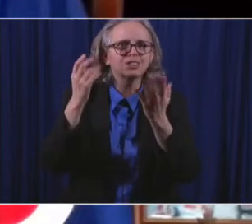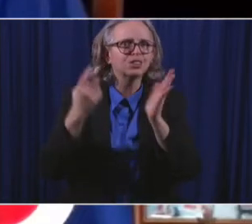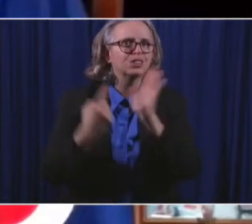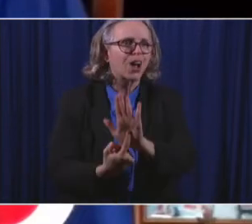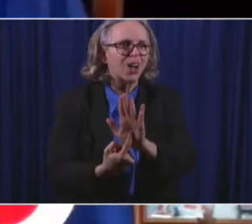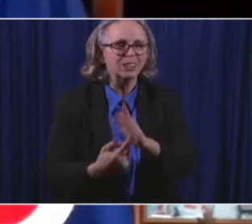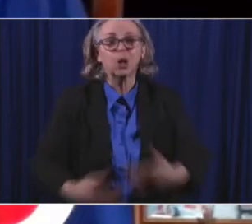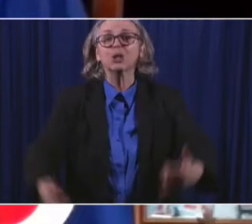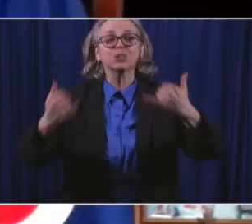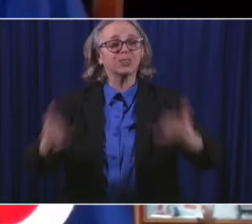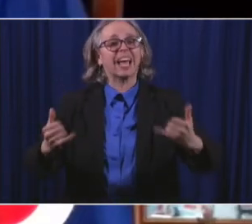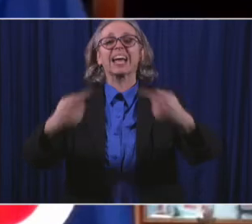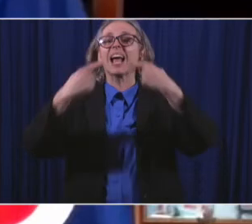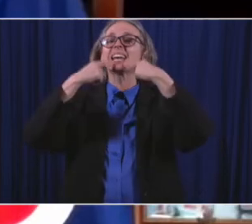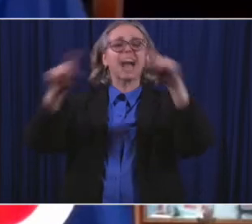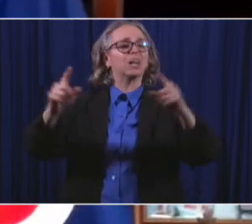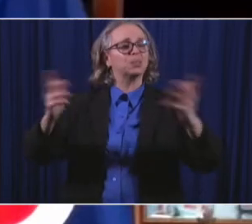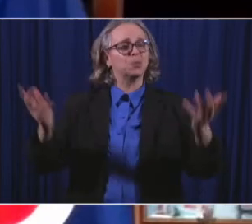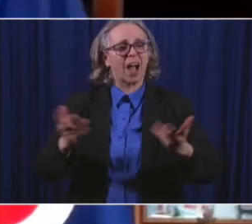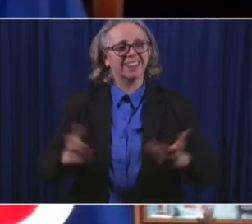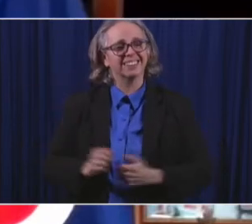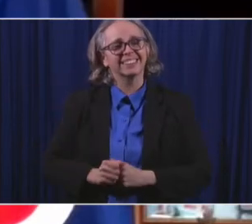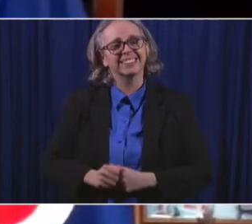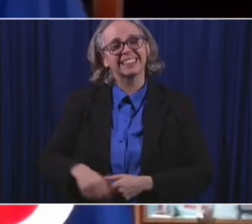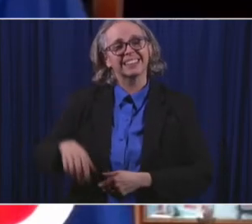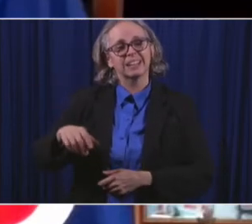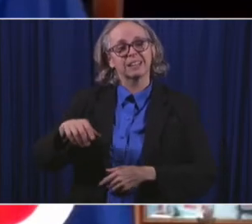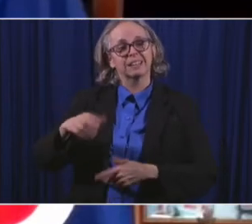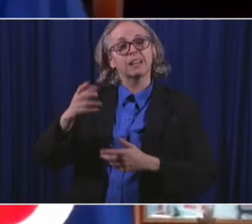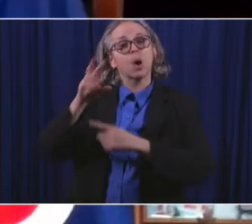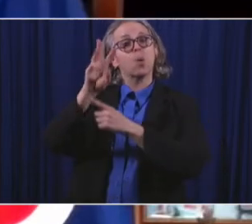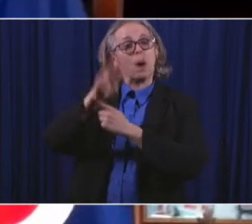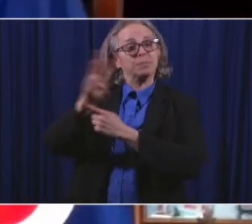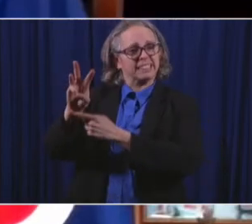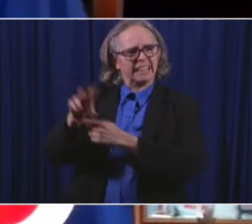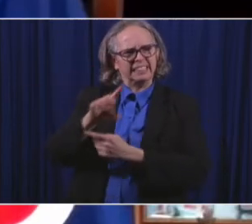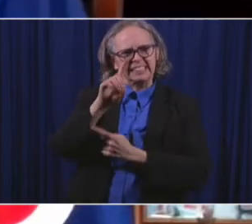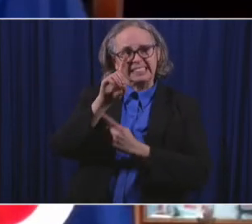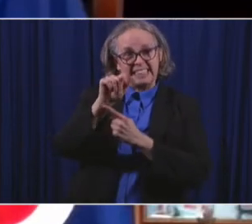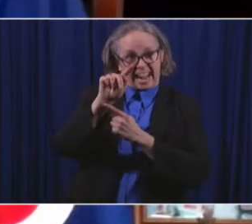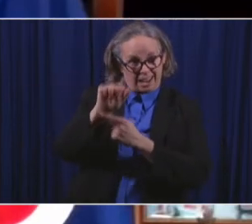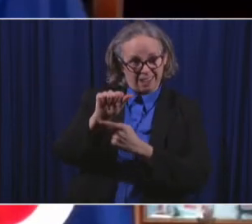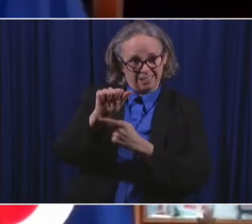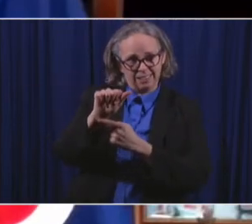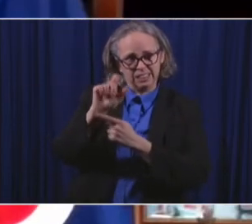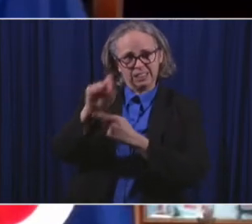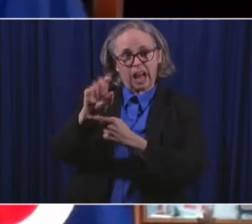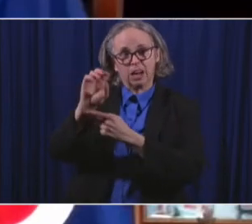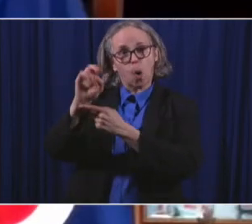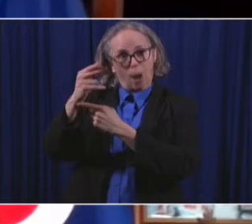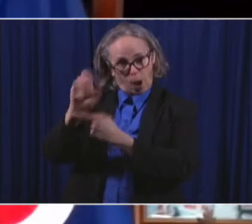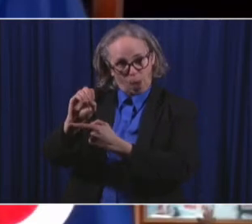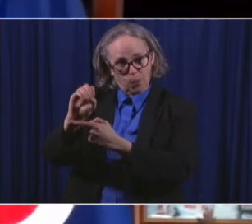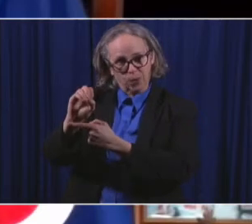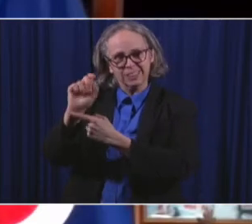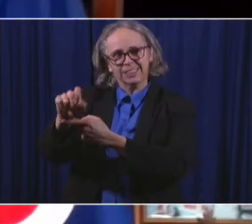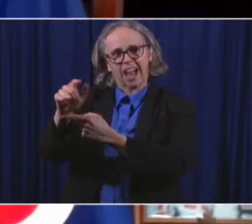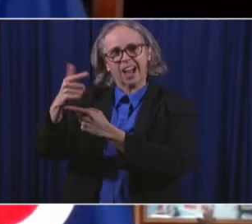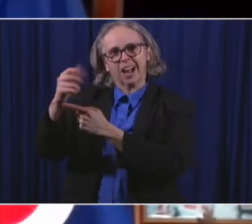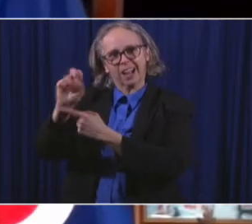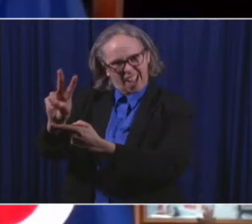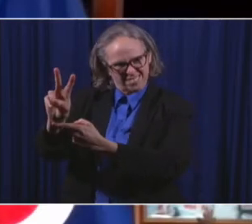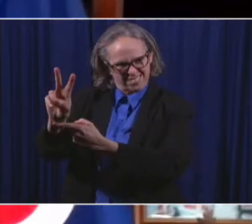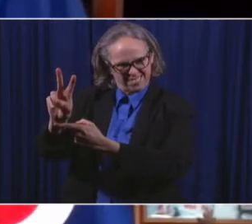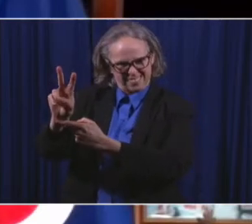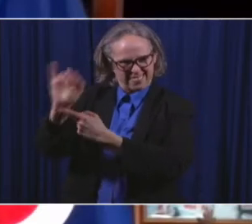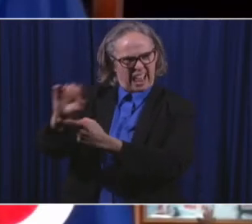data.ohio.gov, which is really a first of its kind service for access and transparency of information in the